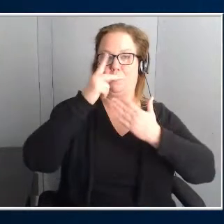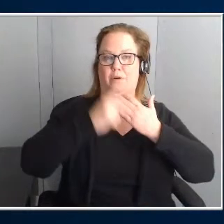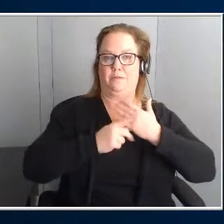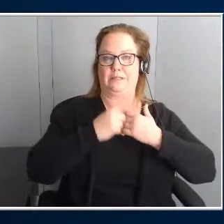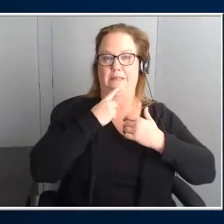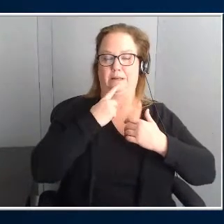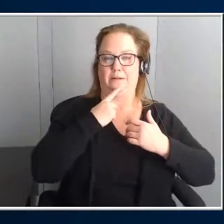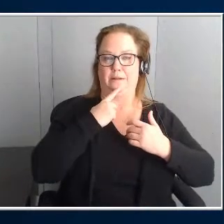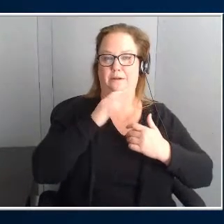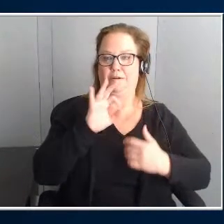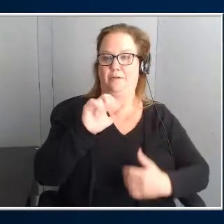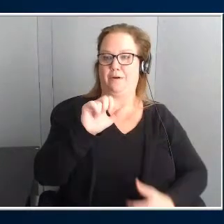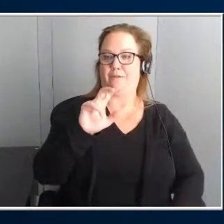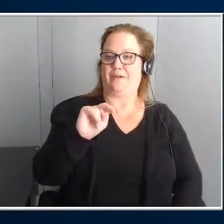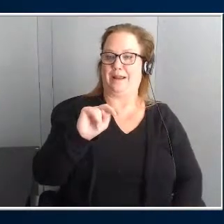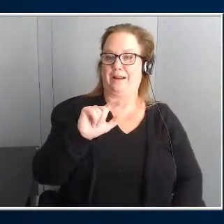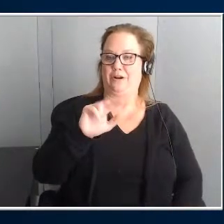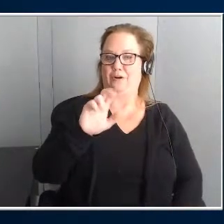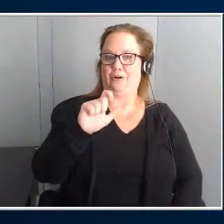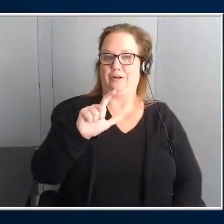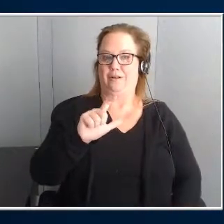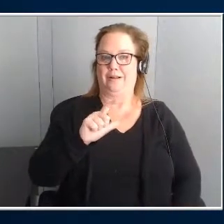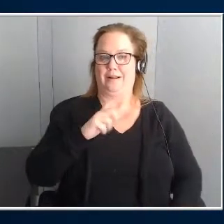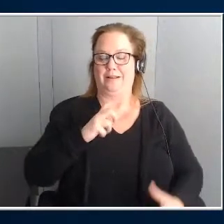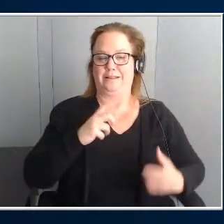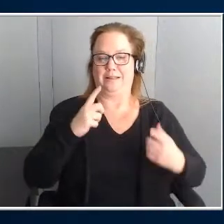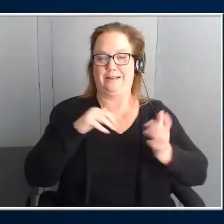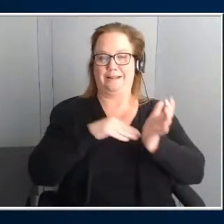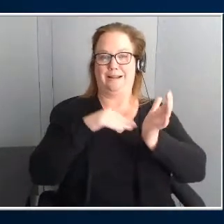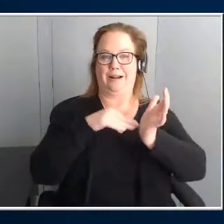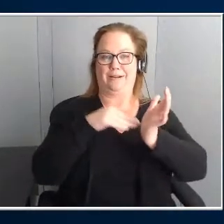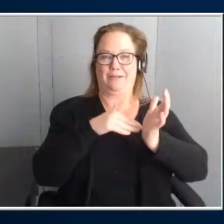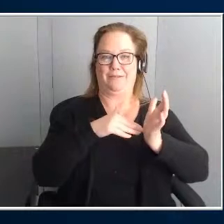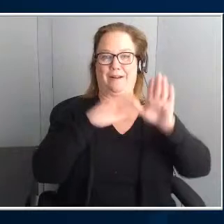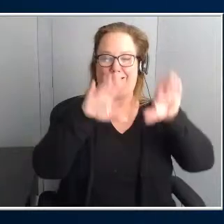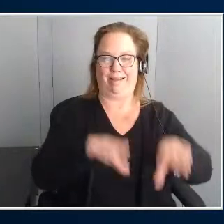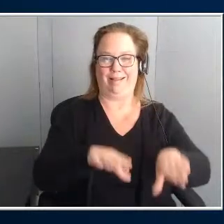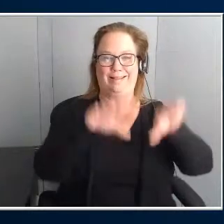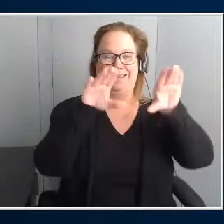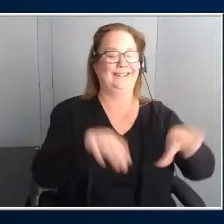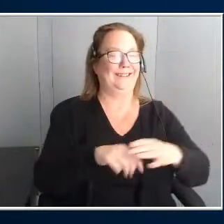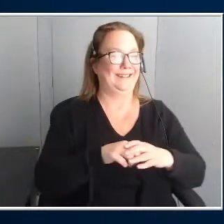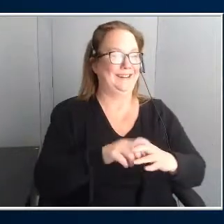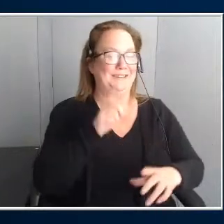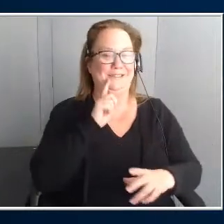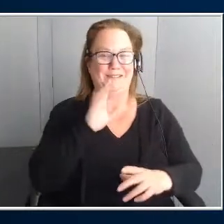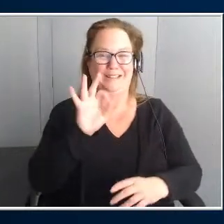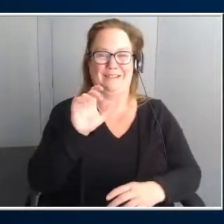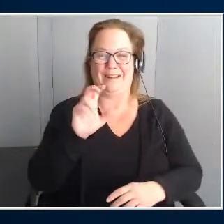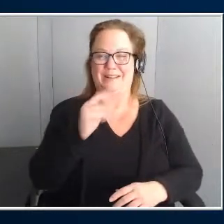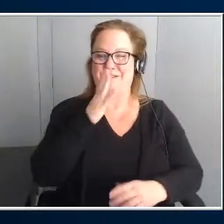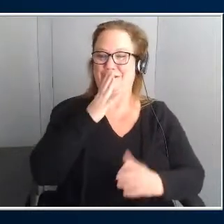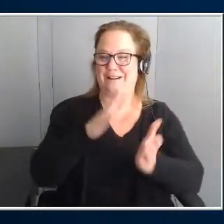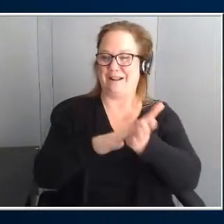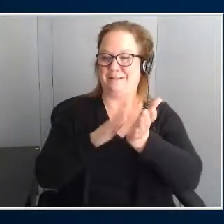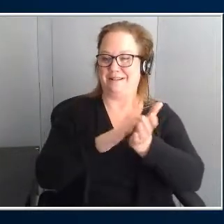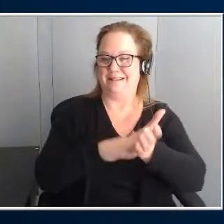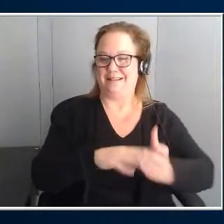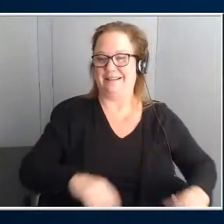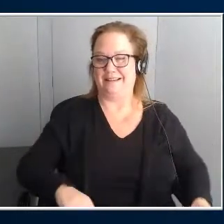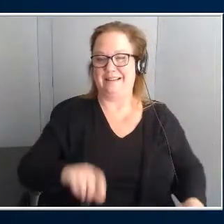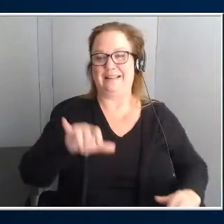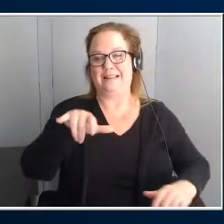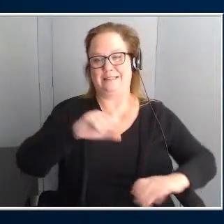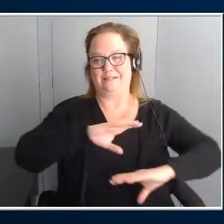a fangirl and have it be this accomplished doctor that we all follow. That's a pretty good compliment. It's fascinating.